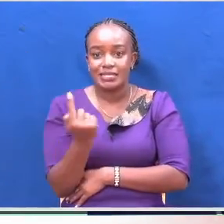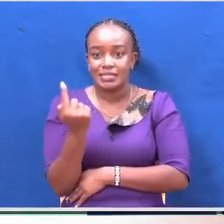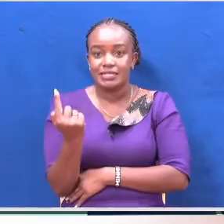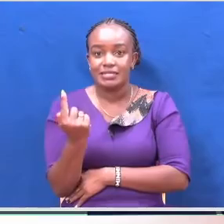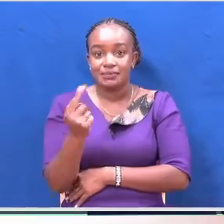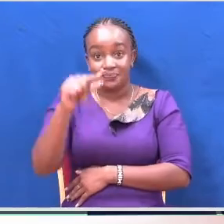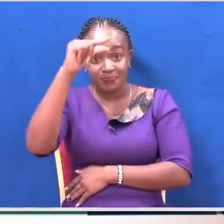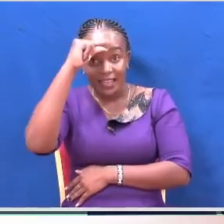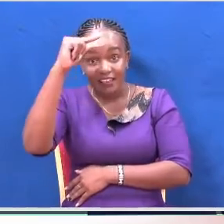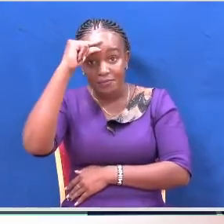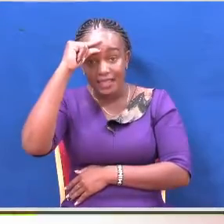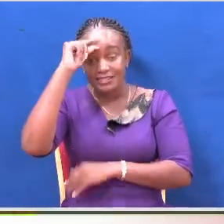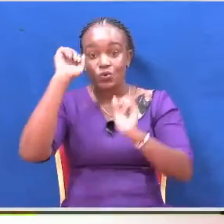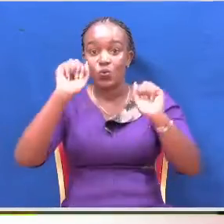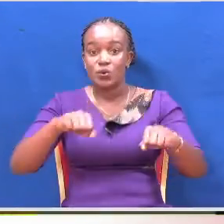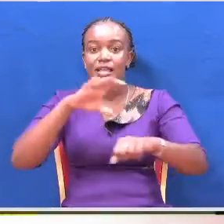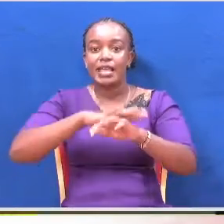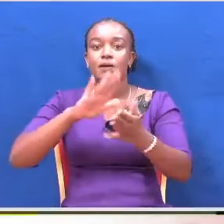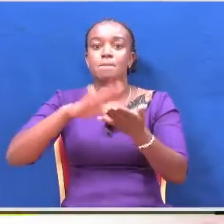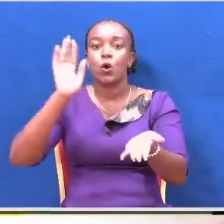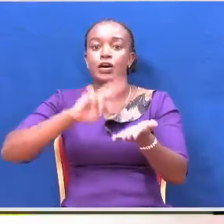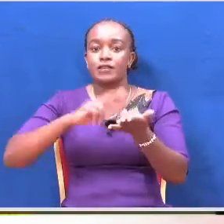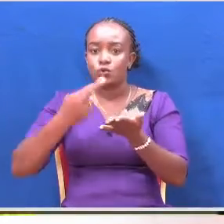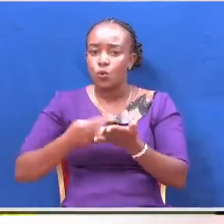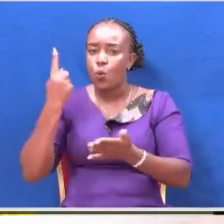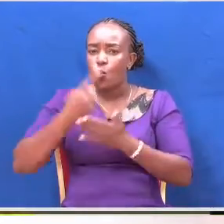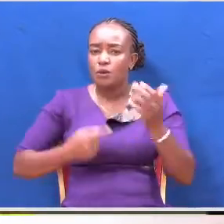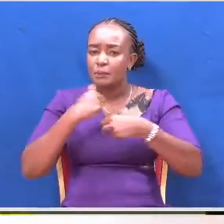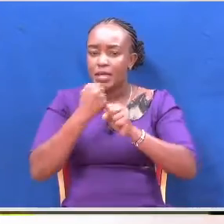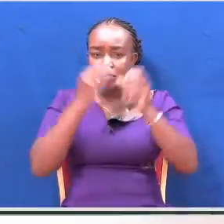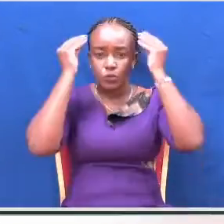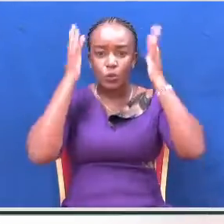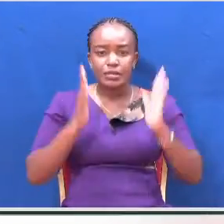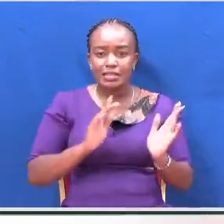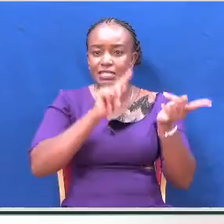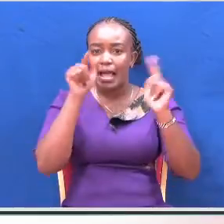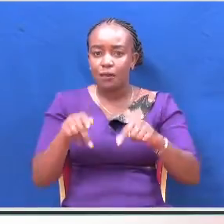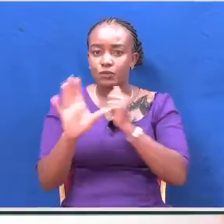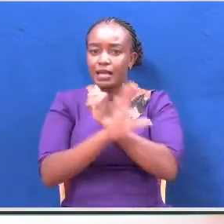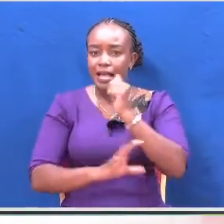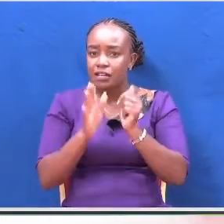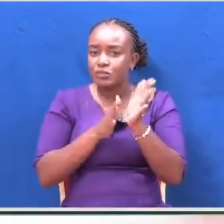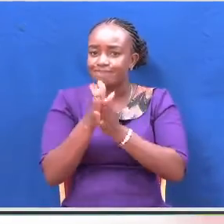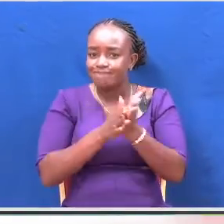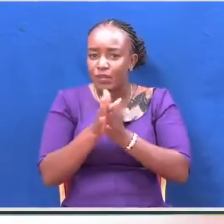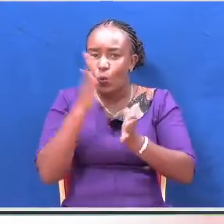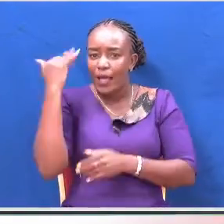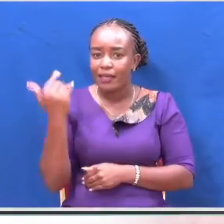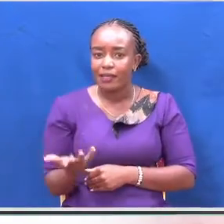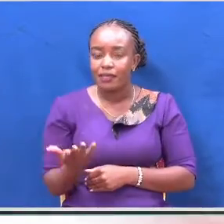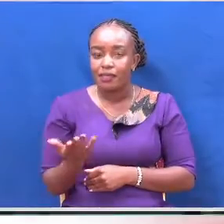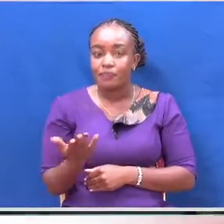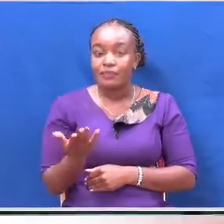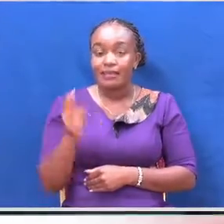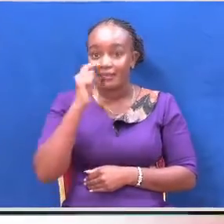the government will raise a lot of revenue. So what really attracts foreign students to study in the country? In Tanzania, we value